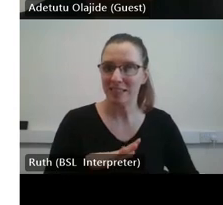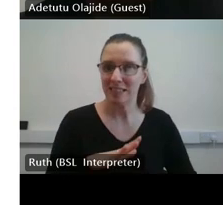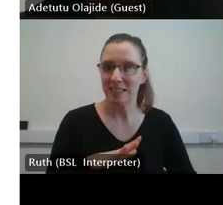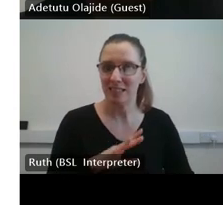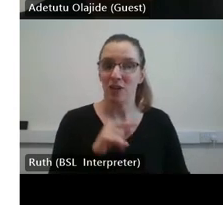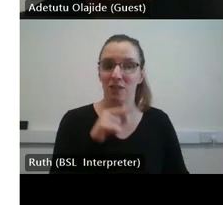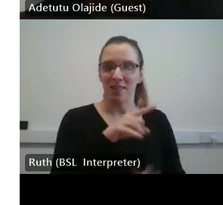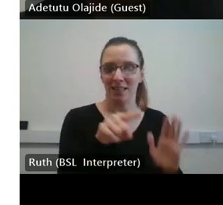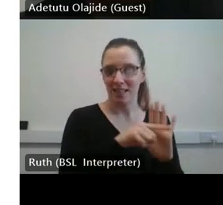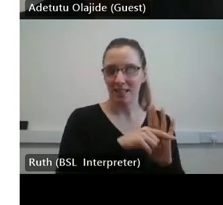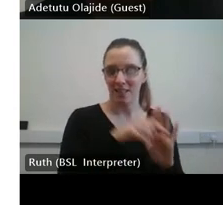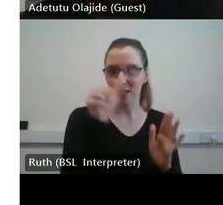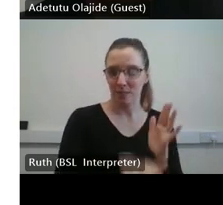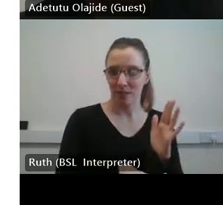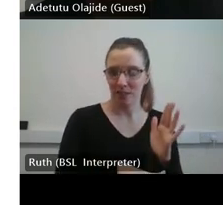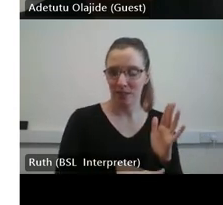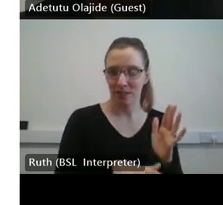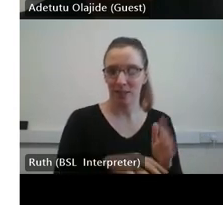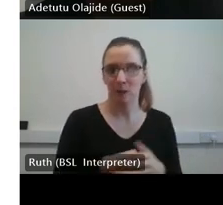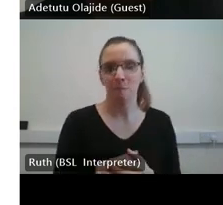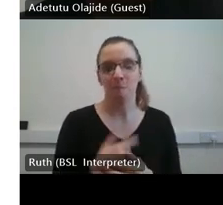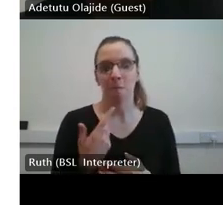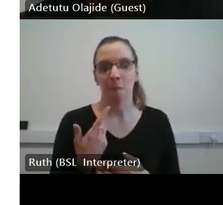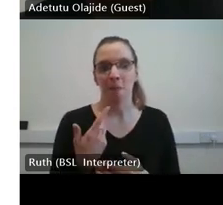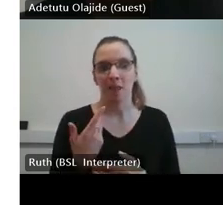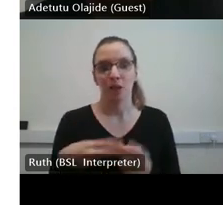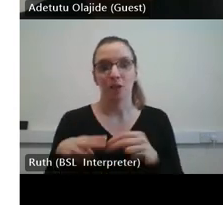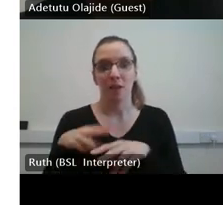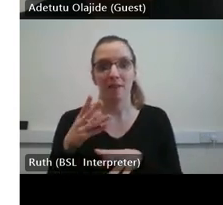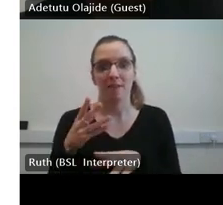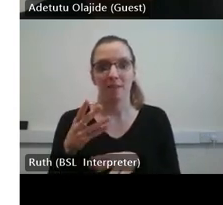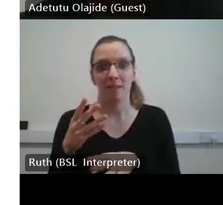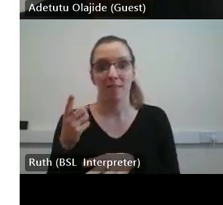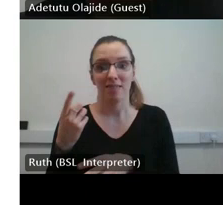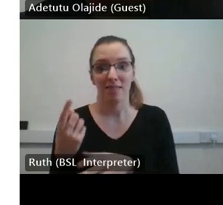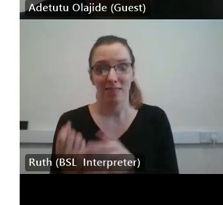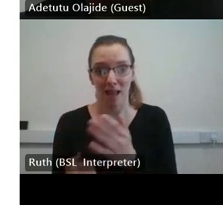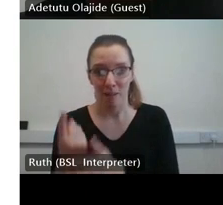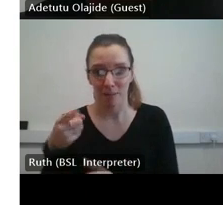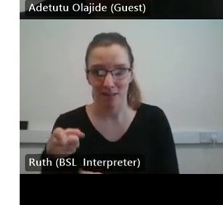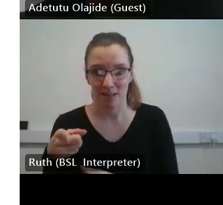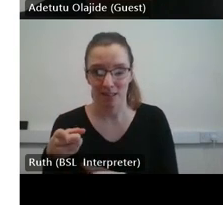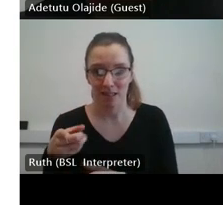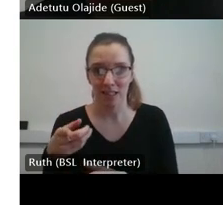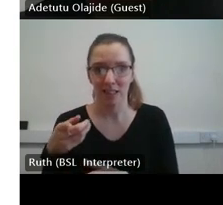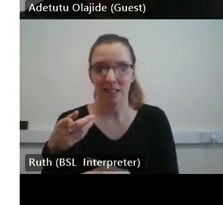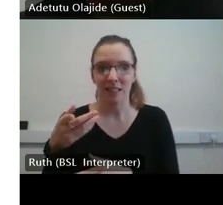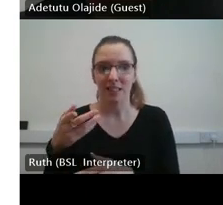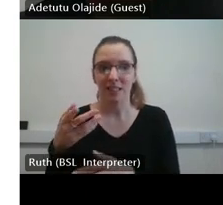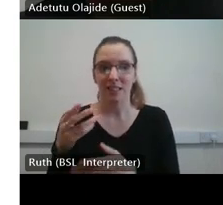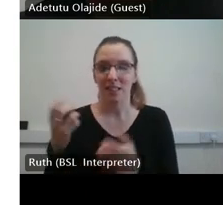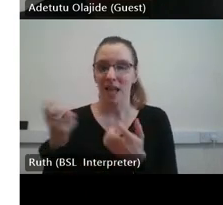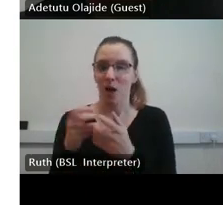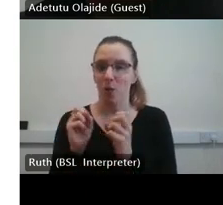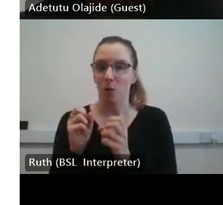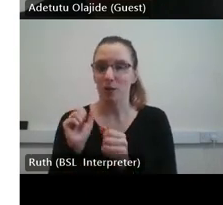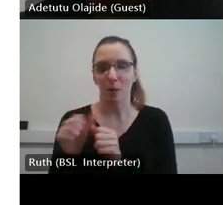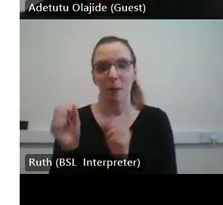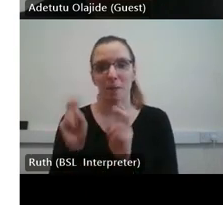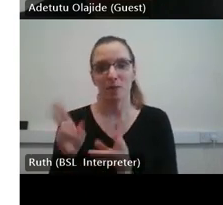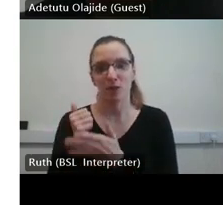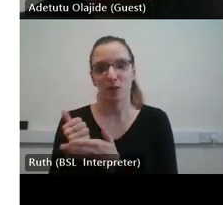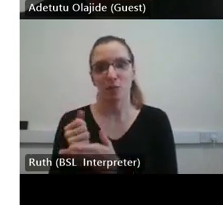negative experience for you. So I suppose it's about if those circumstances happen, how best do people on the day, you know,